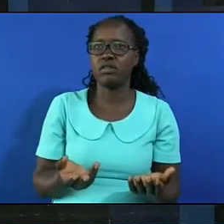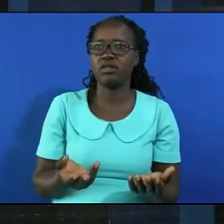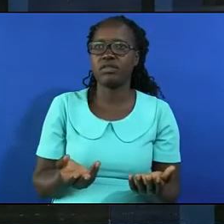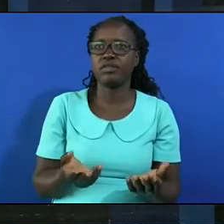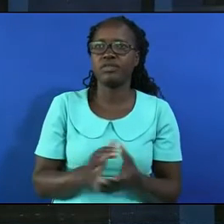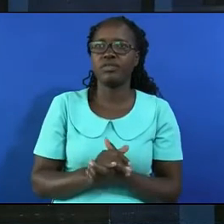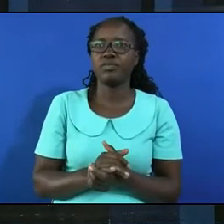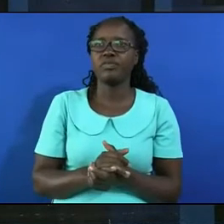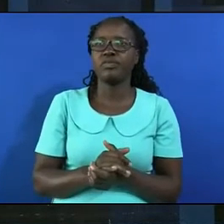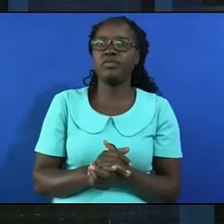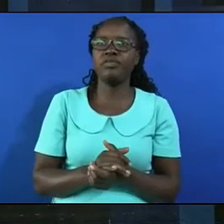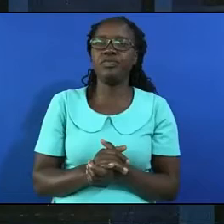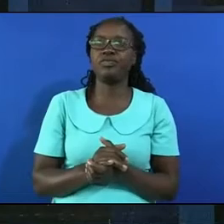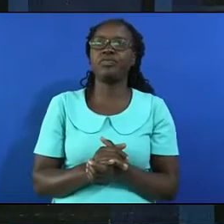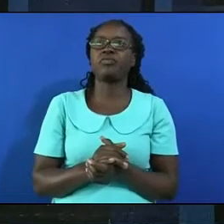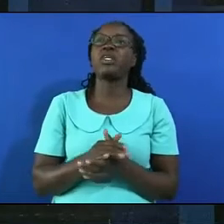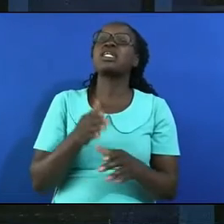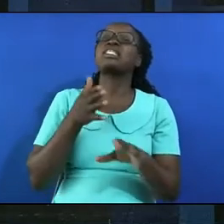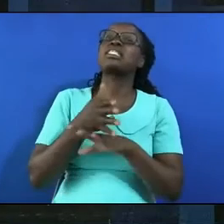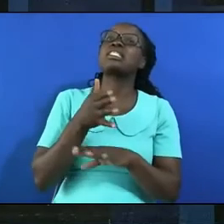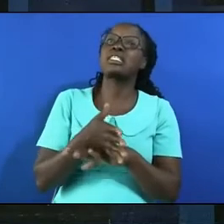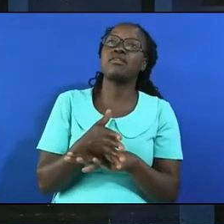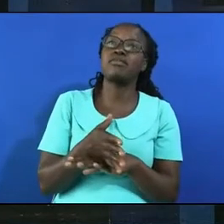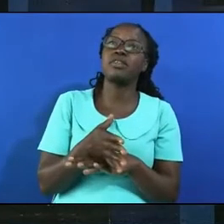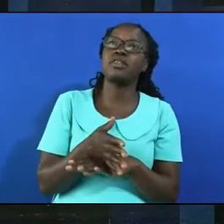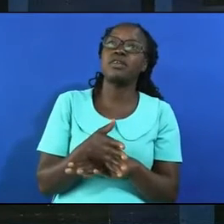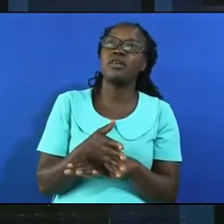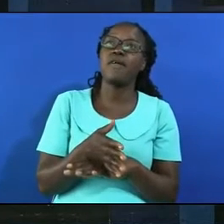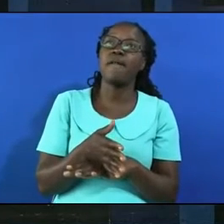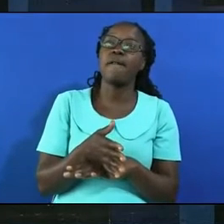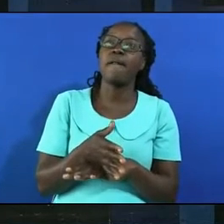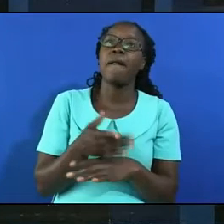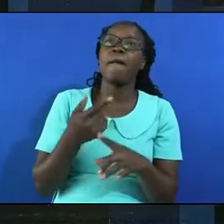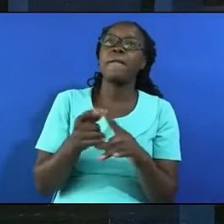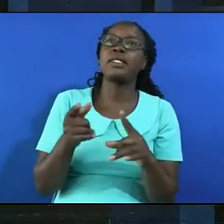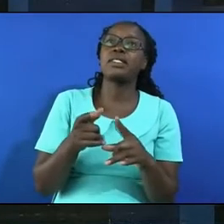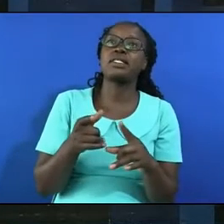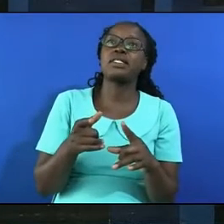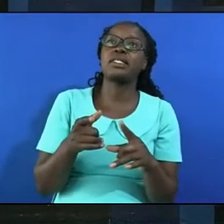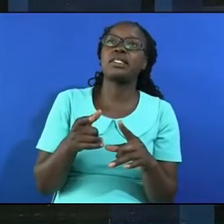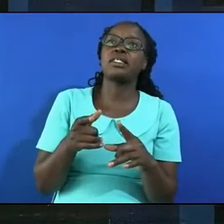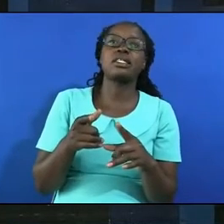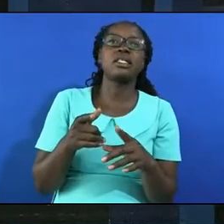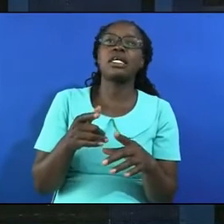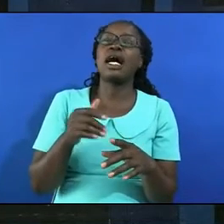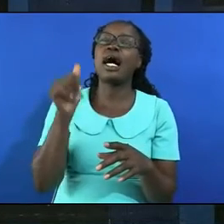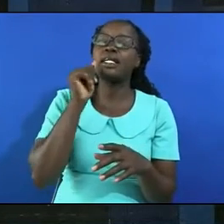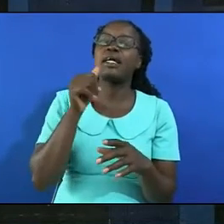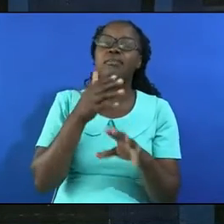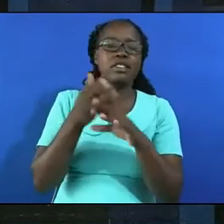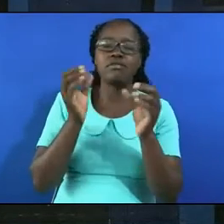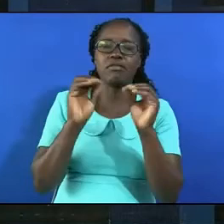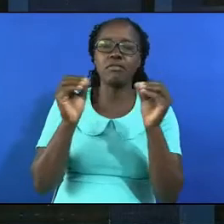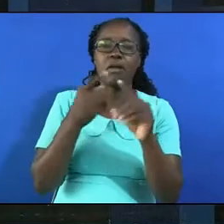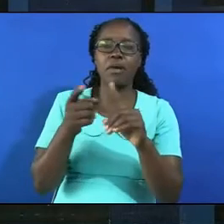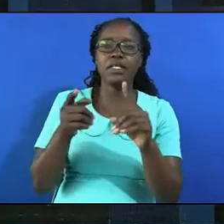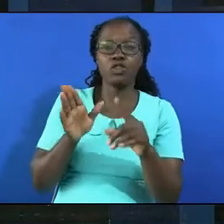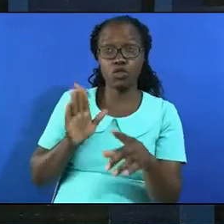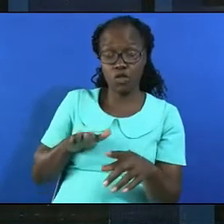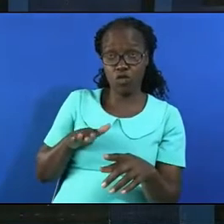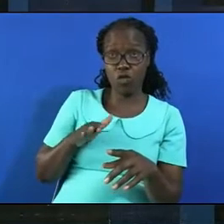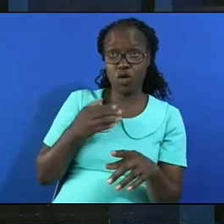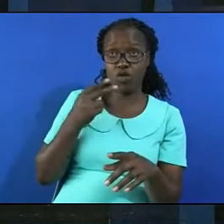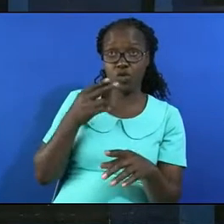Hey, read the Bible. And Adam was not done what? He was not the one deceived. It was the